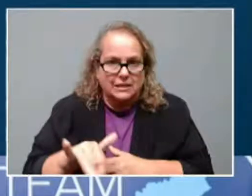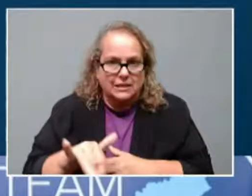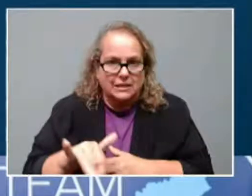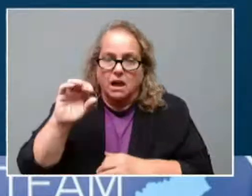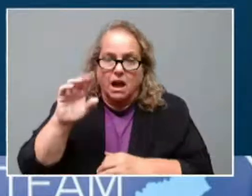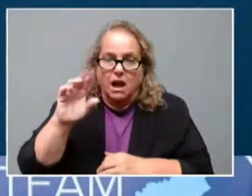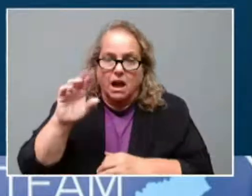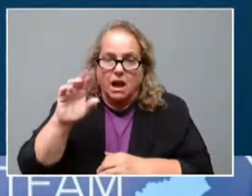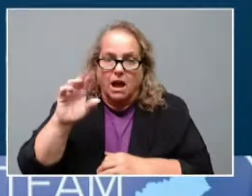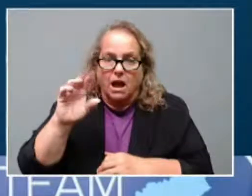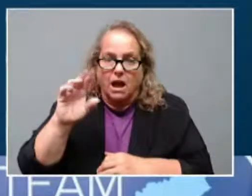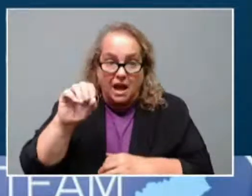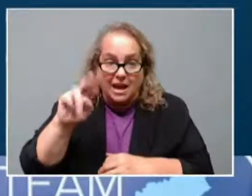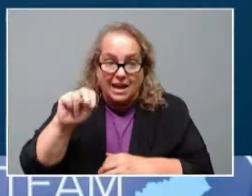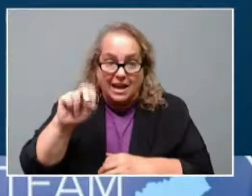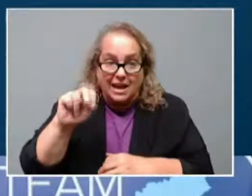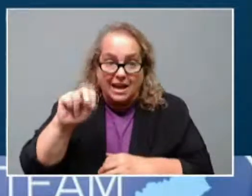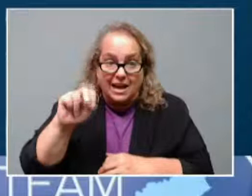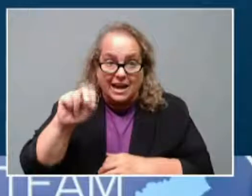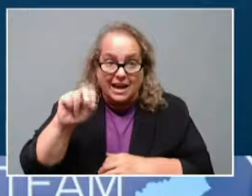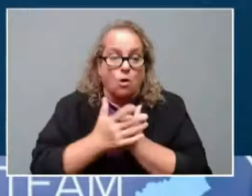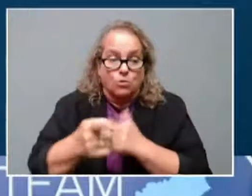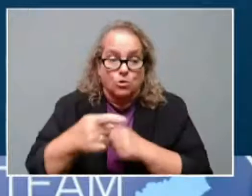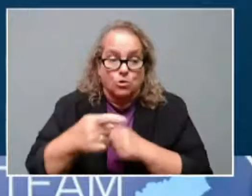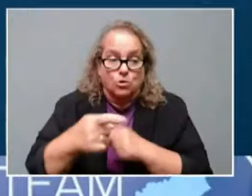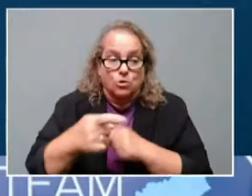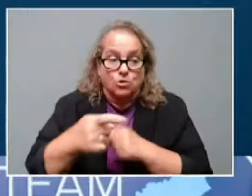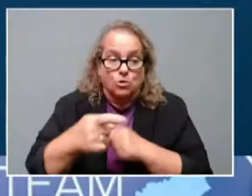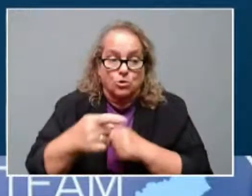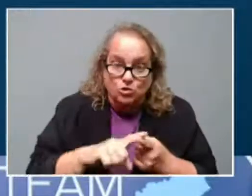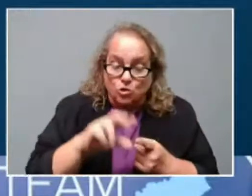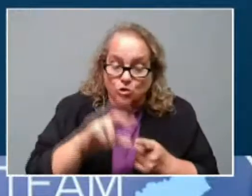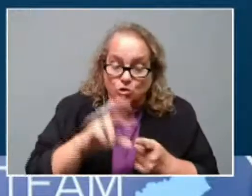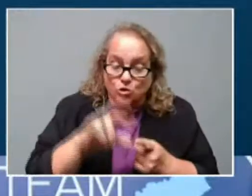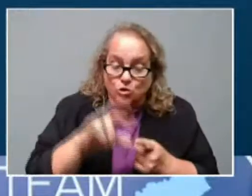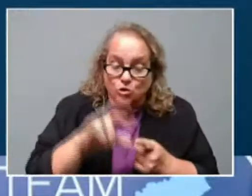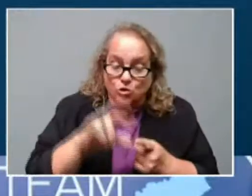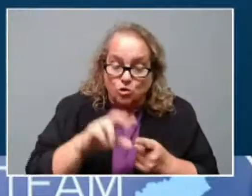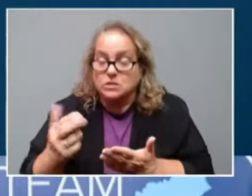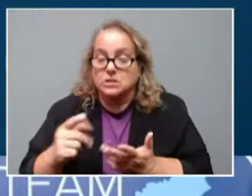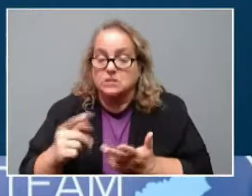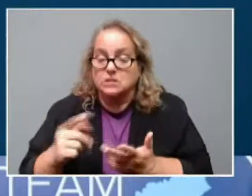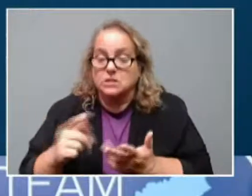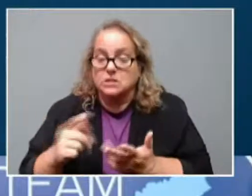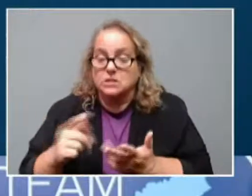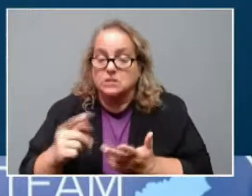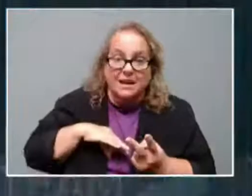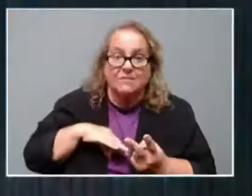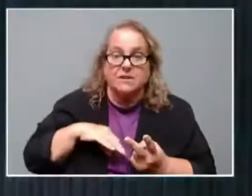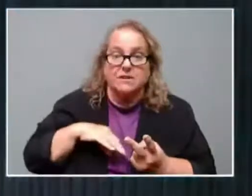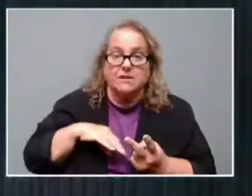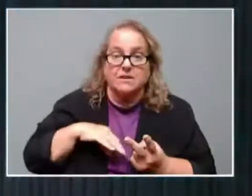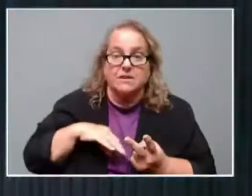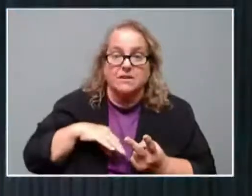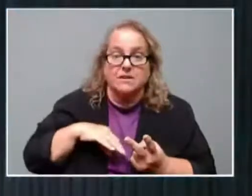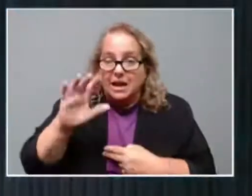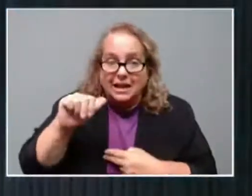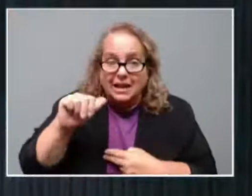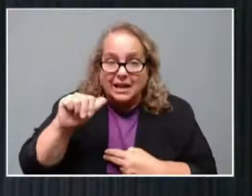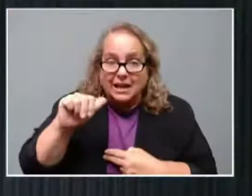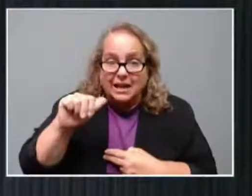to resources. As the governor said, Connect Resources can help you get to benefits like childcare. And